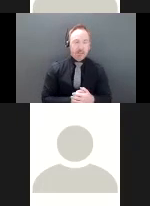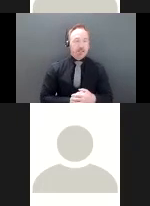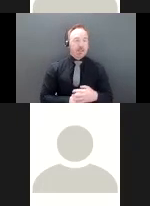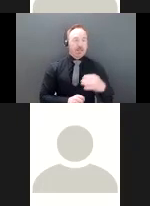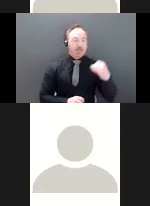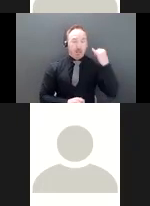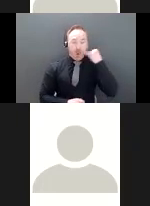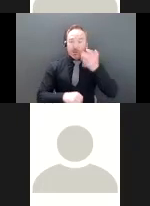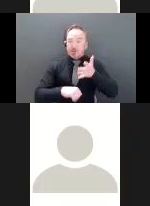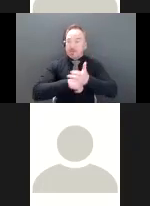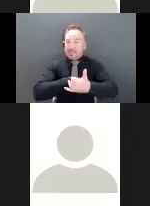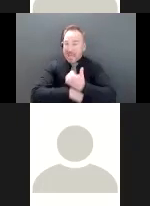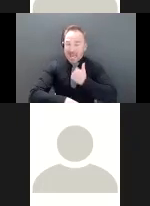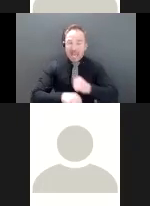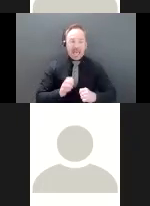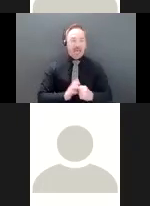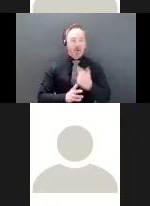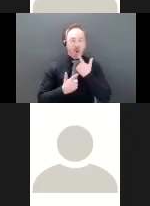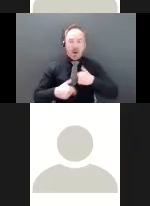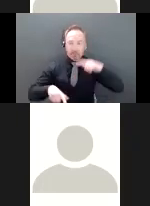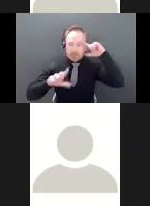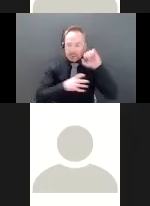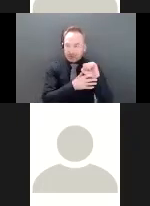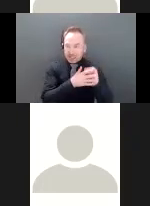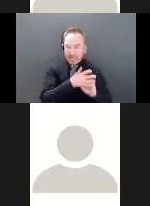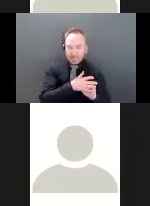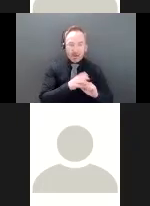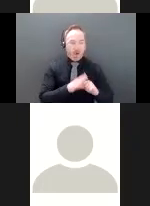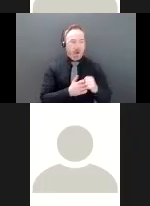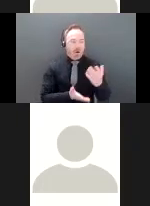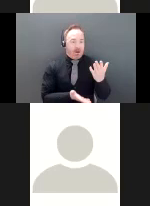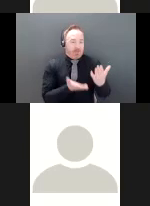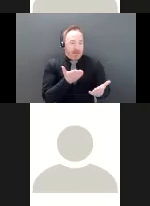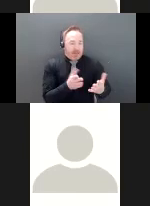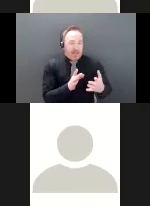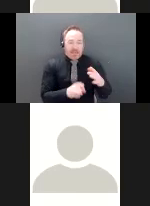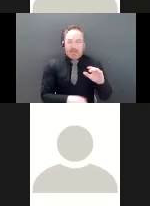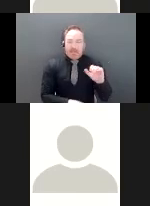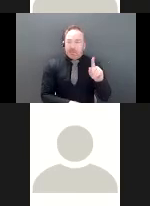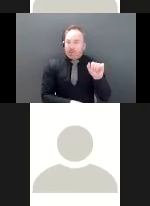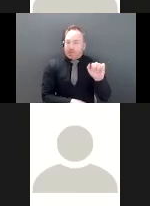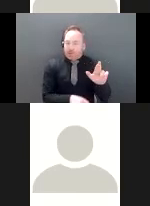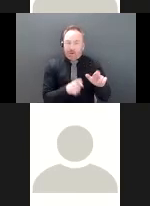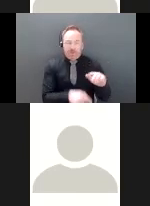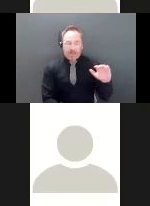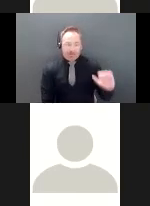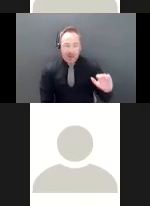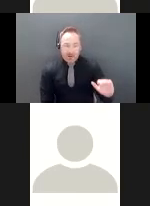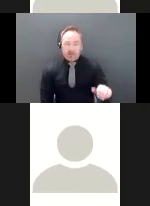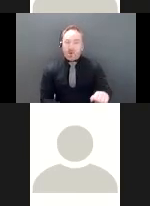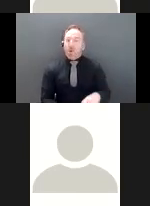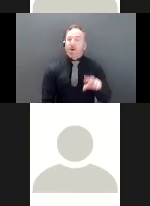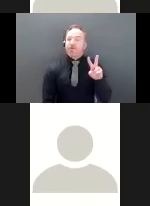to if that abuser is their child. And visibility of violence against older